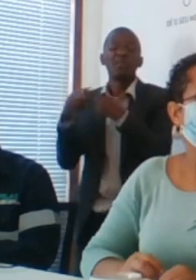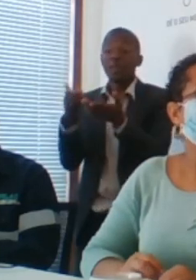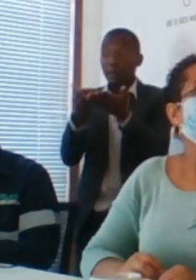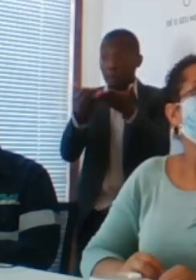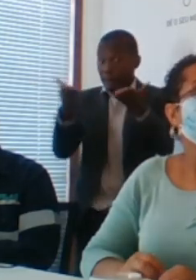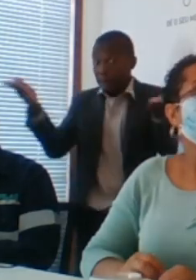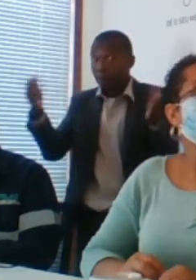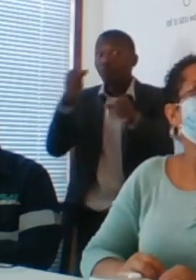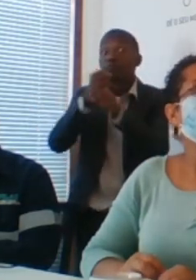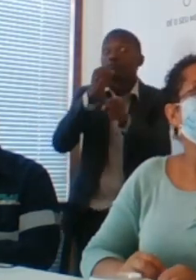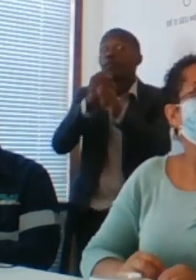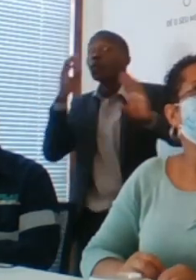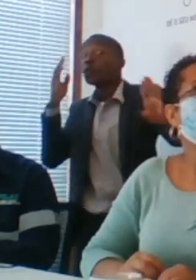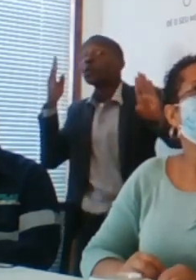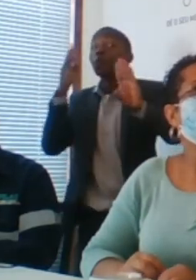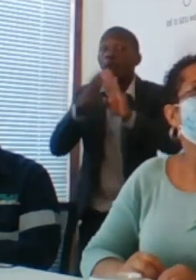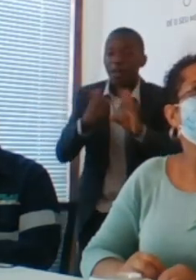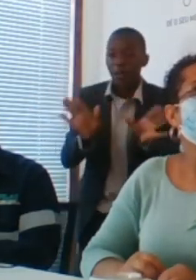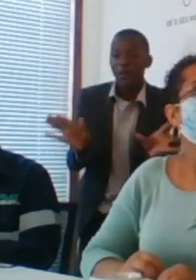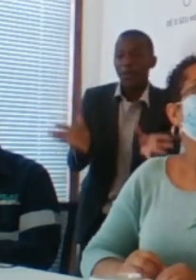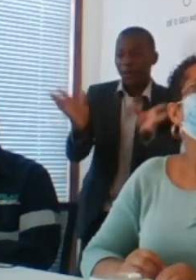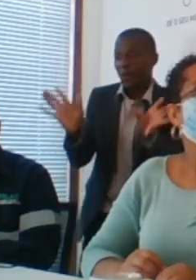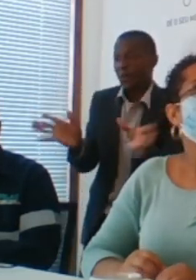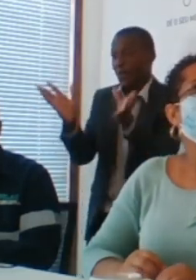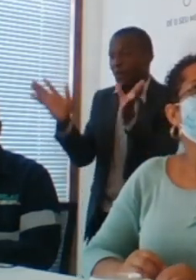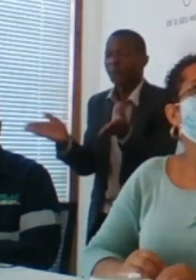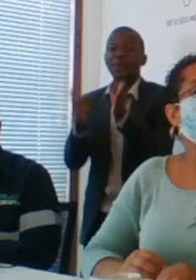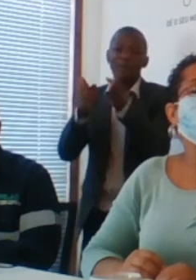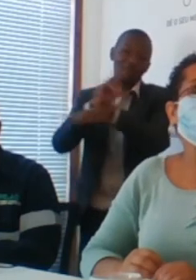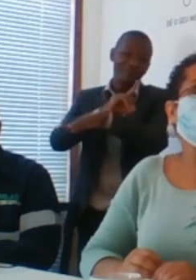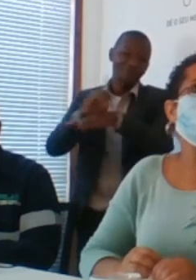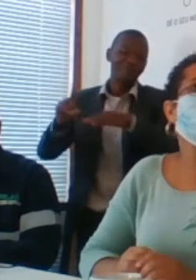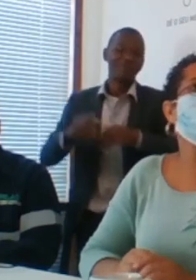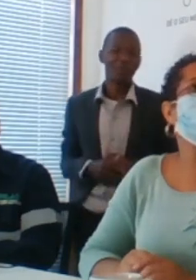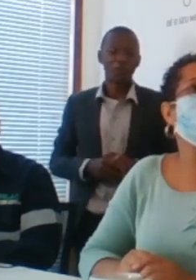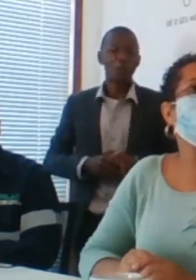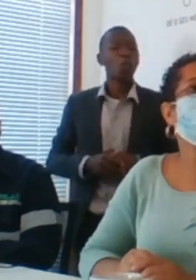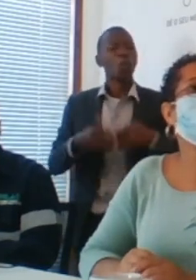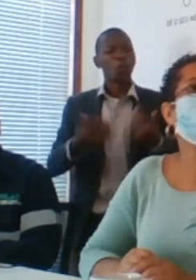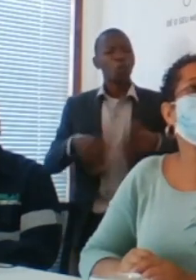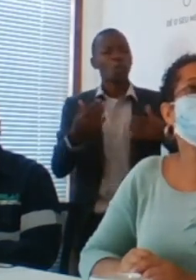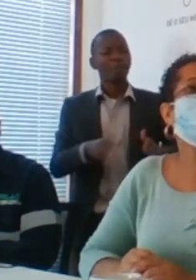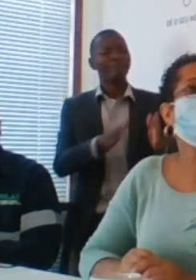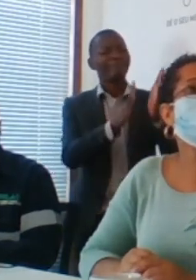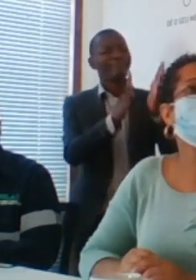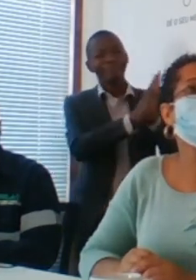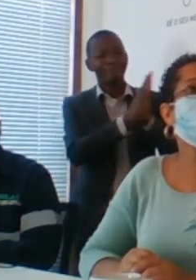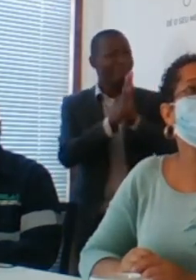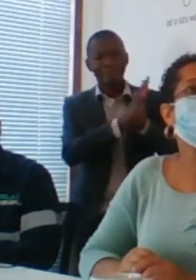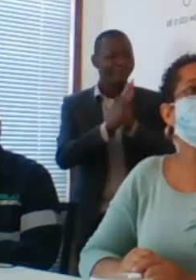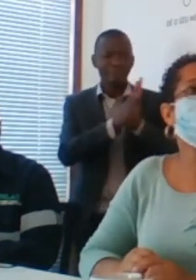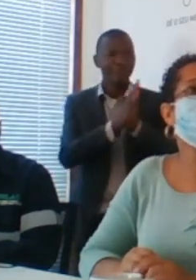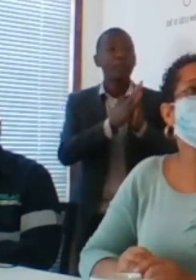in order to improve lives of disabled people in Mozambique. Thank you so much, Lino. Going to Zina's question,